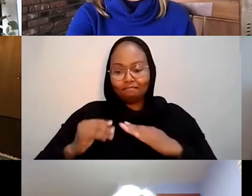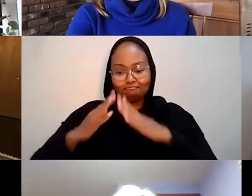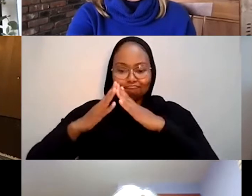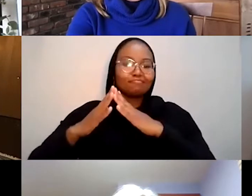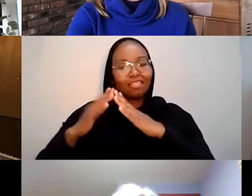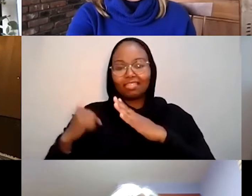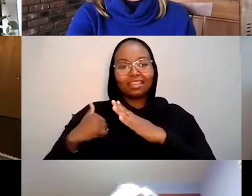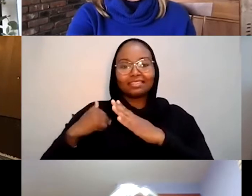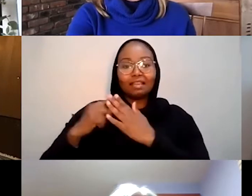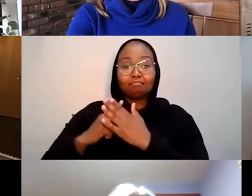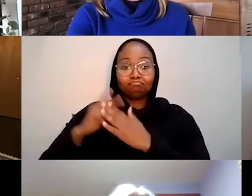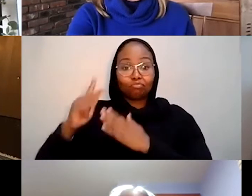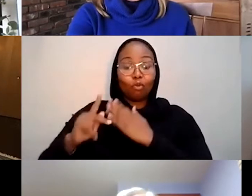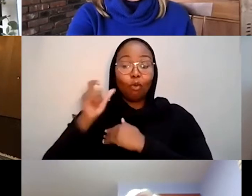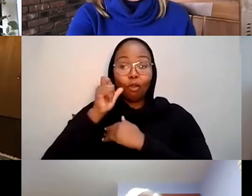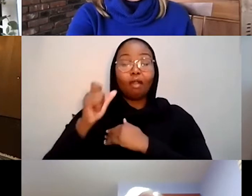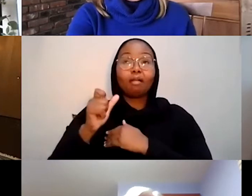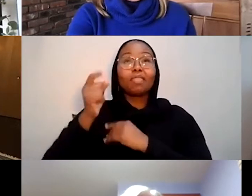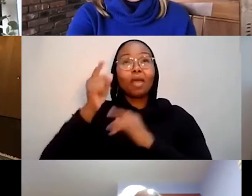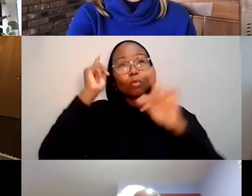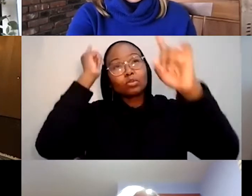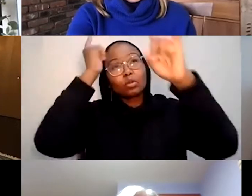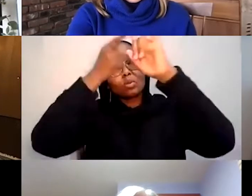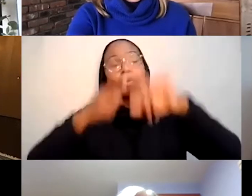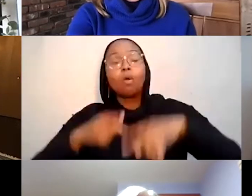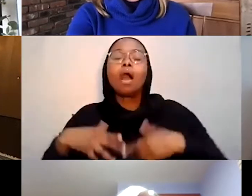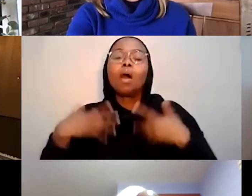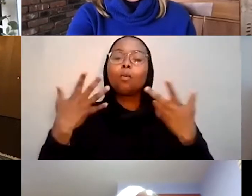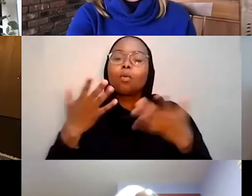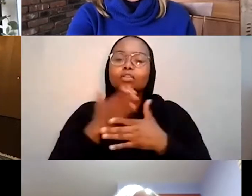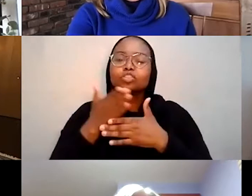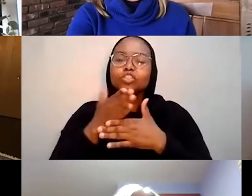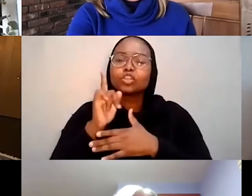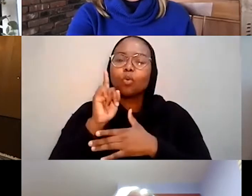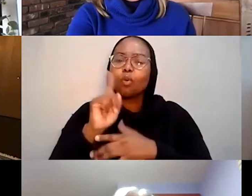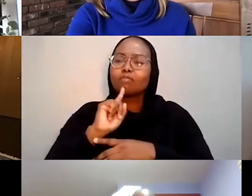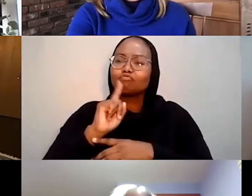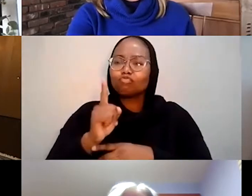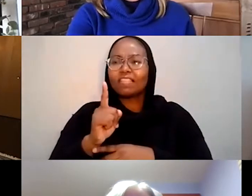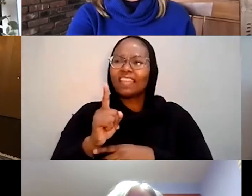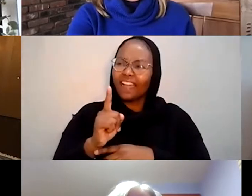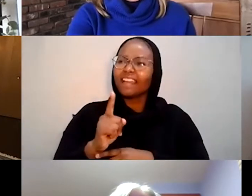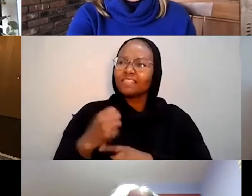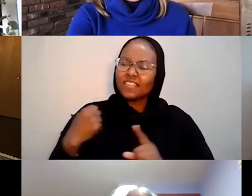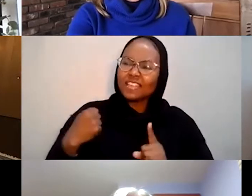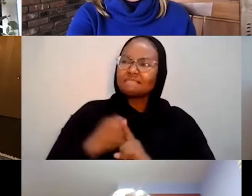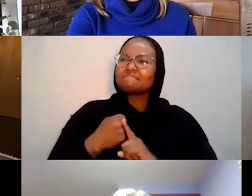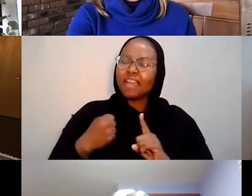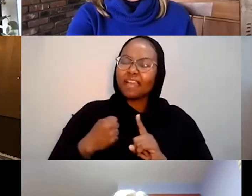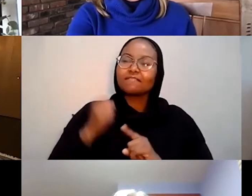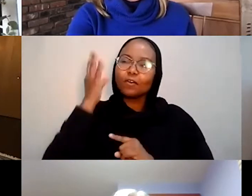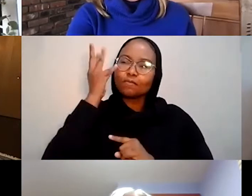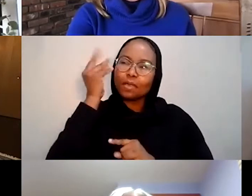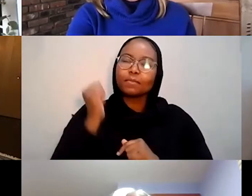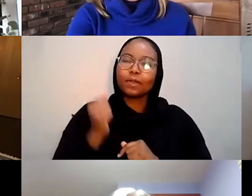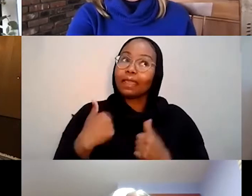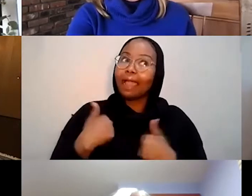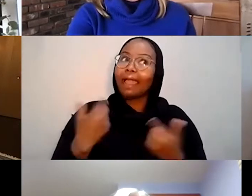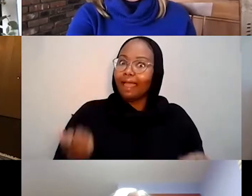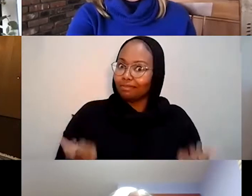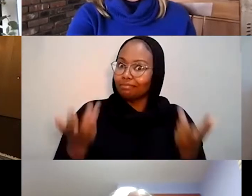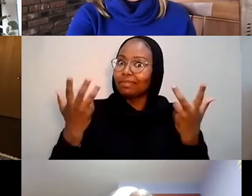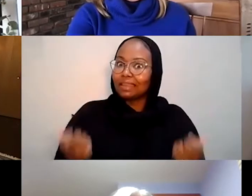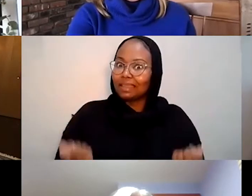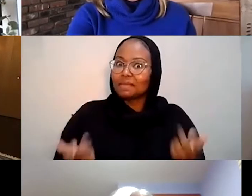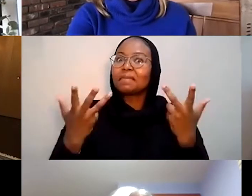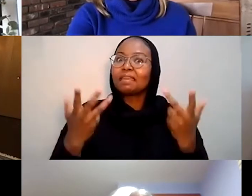share one very impactful memory, and there are so many from hundreds of